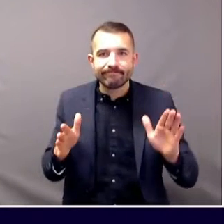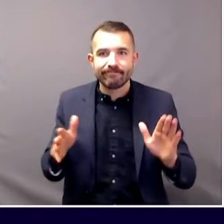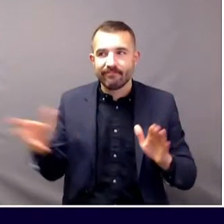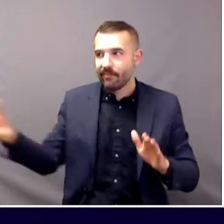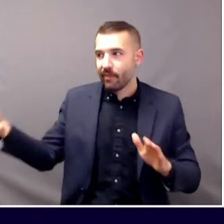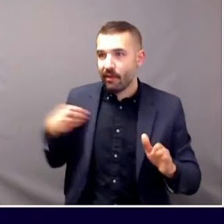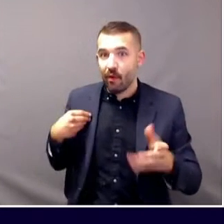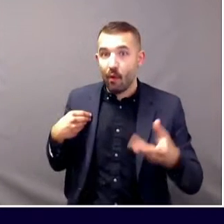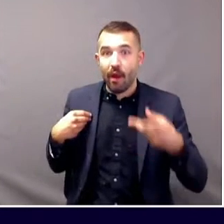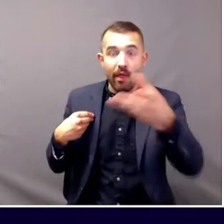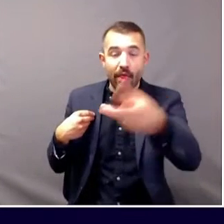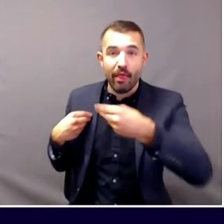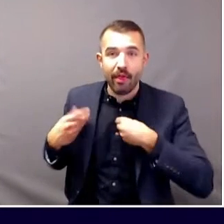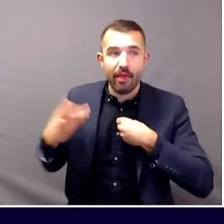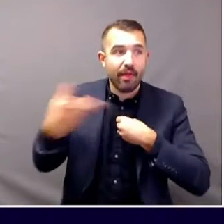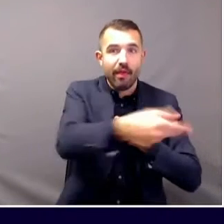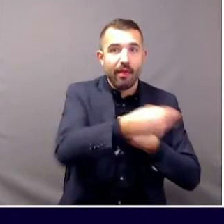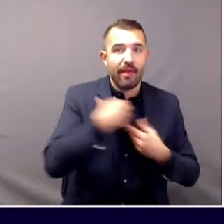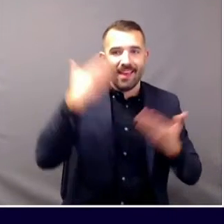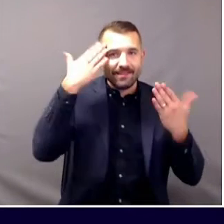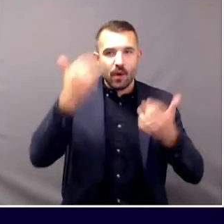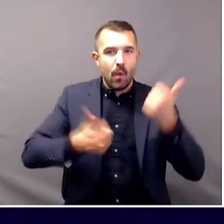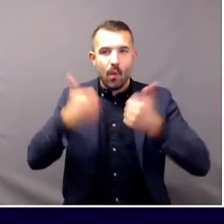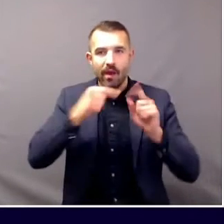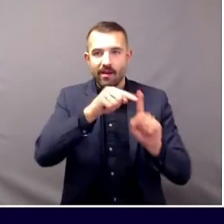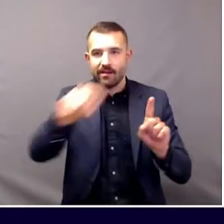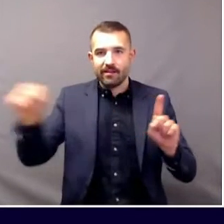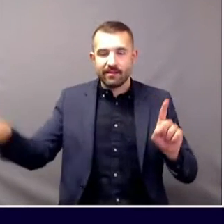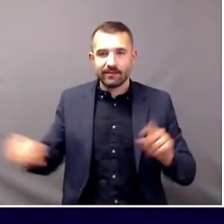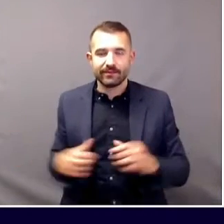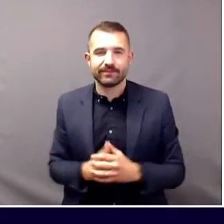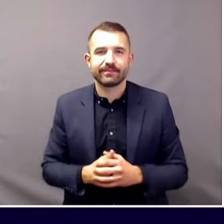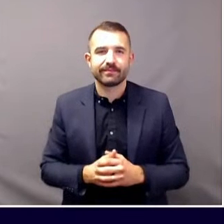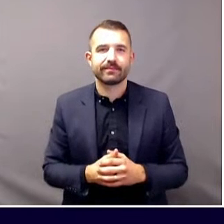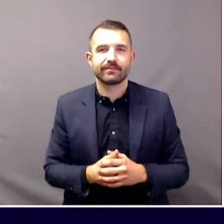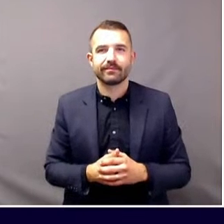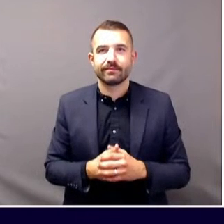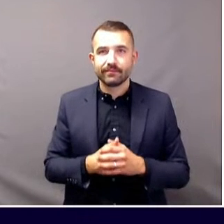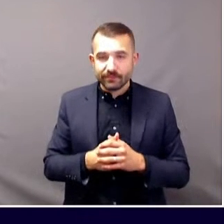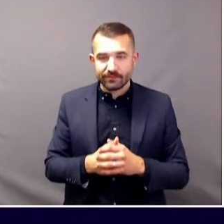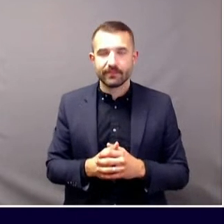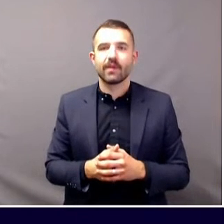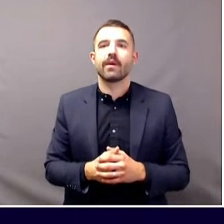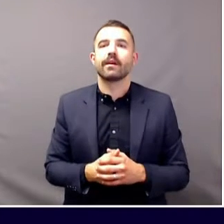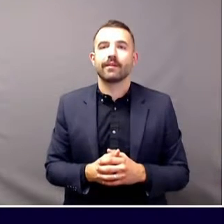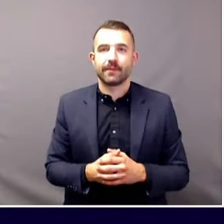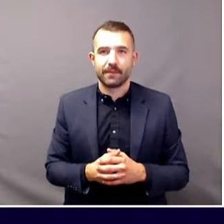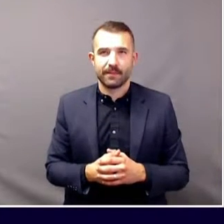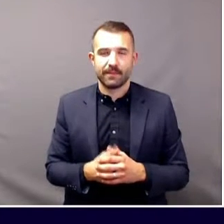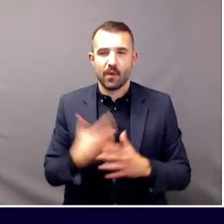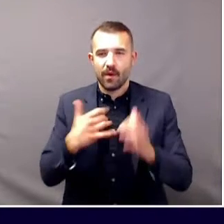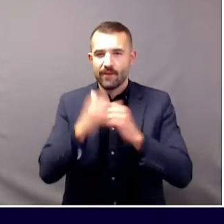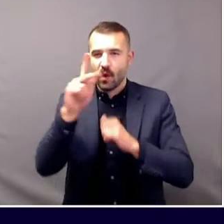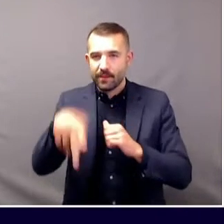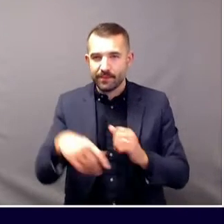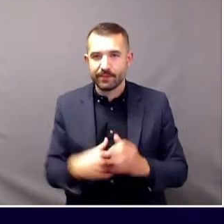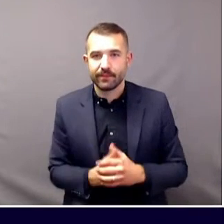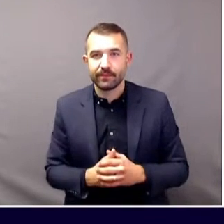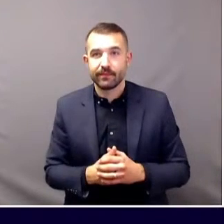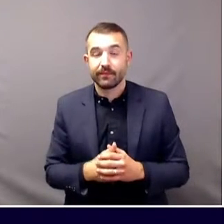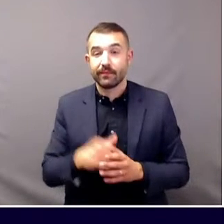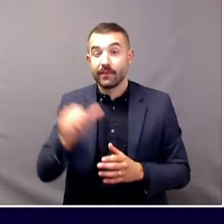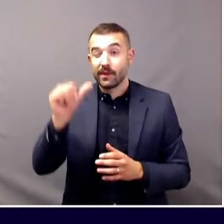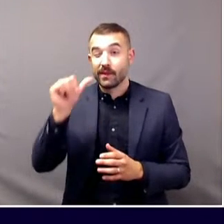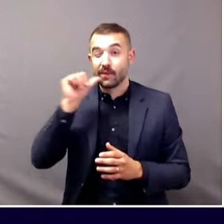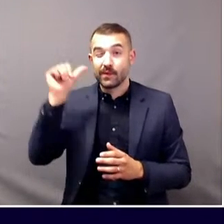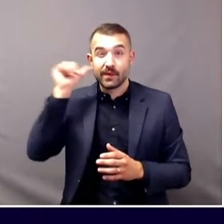Okay. And then related, following up from that, yesterday and to some extent today, you've